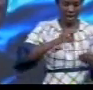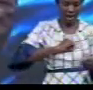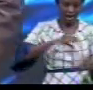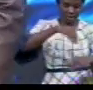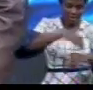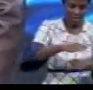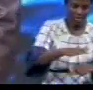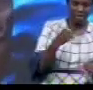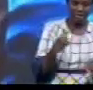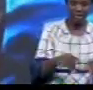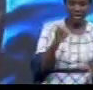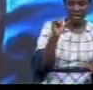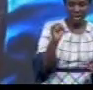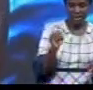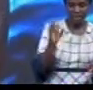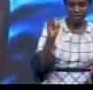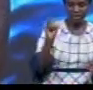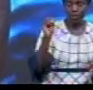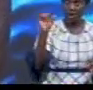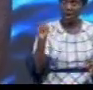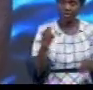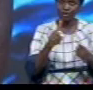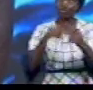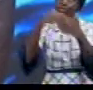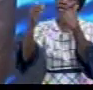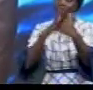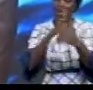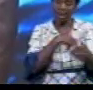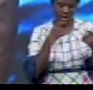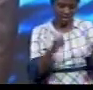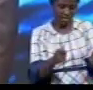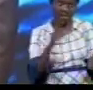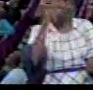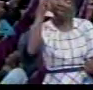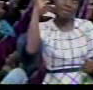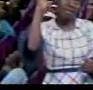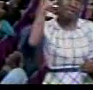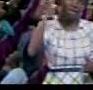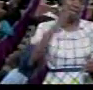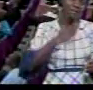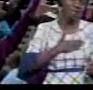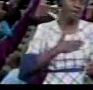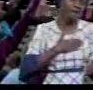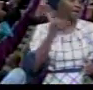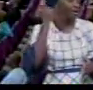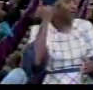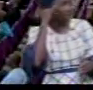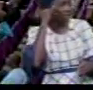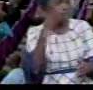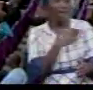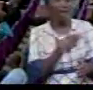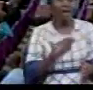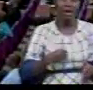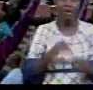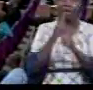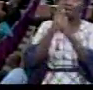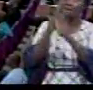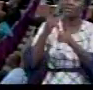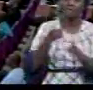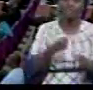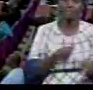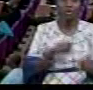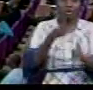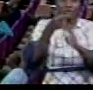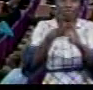heaven. Immediately they hear my call on the other side, and they answer me from